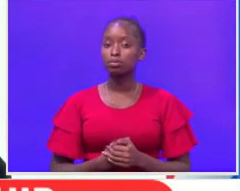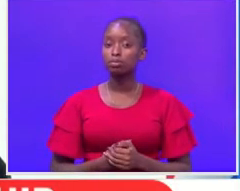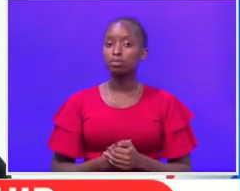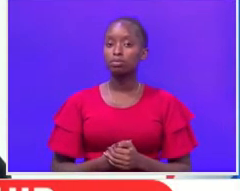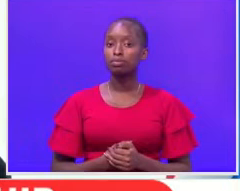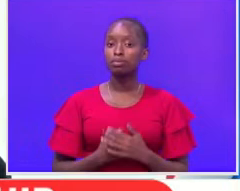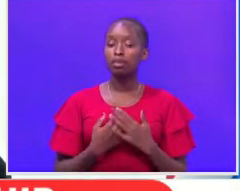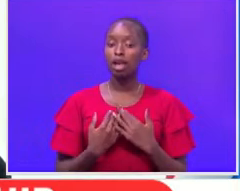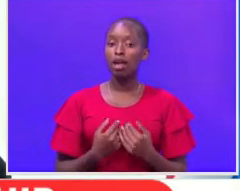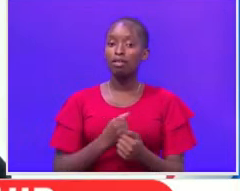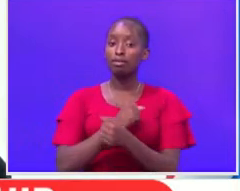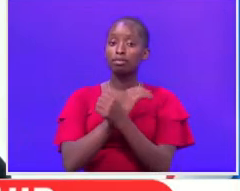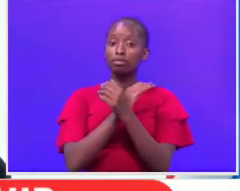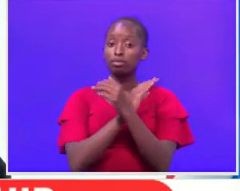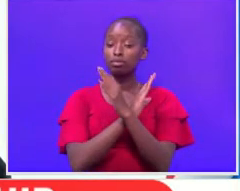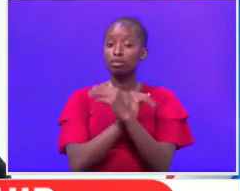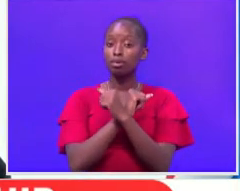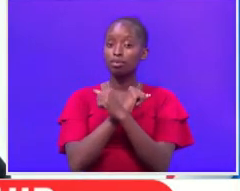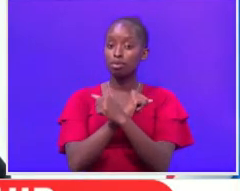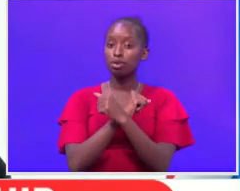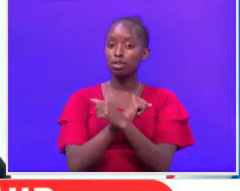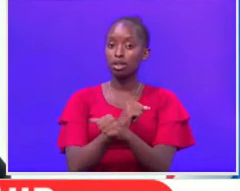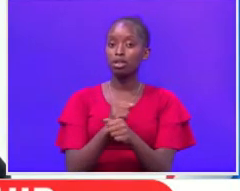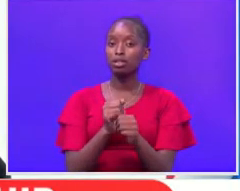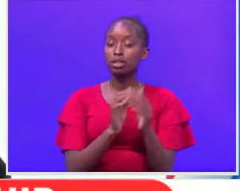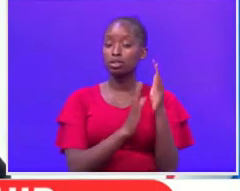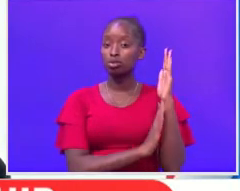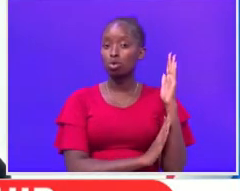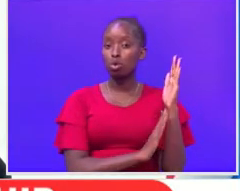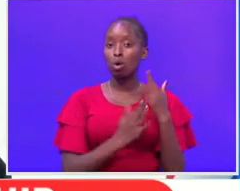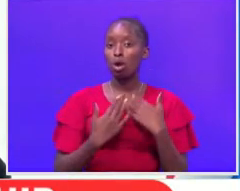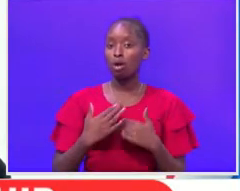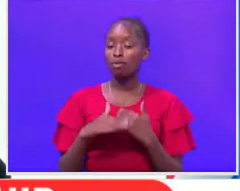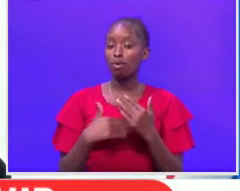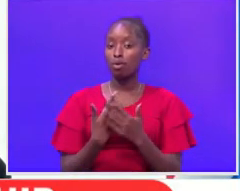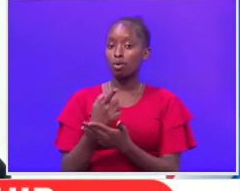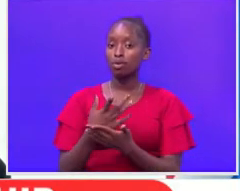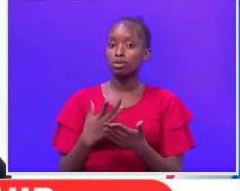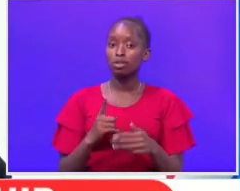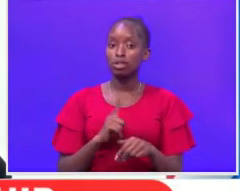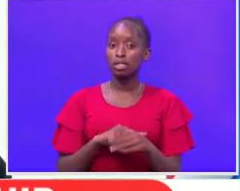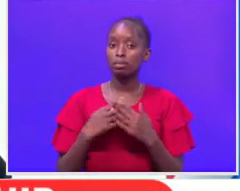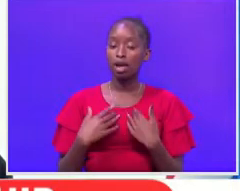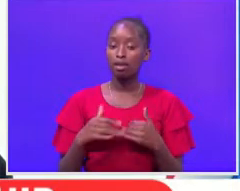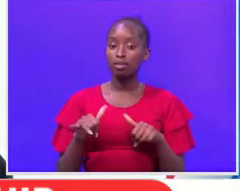and protect our seafarers when they are on board foreign vessels.